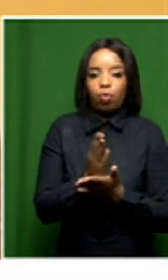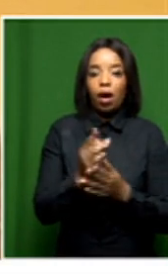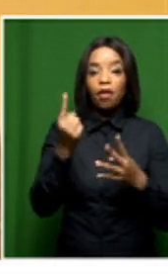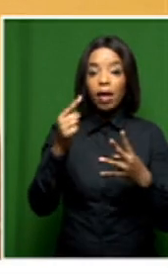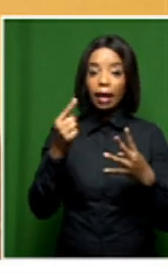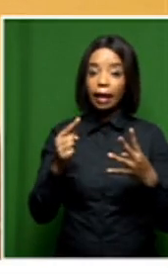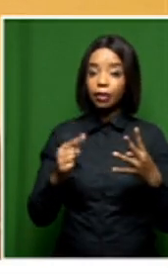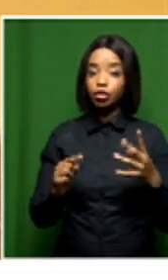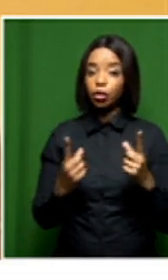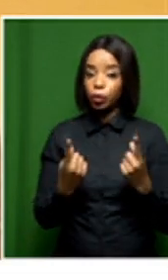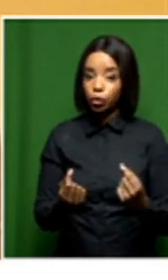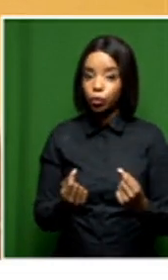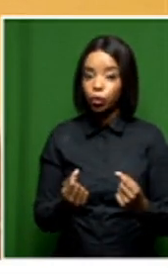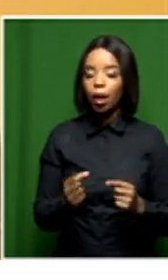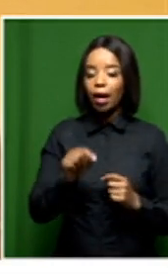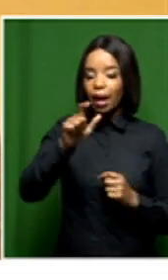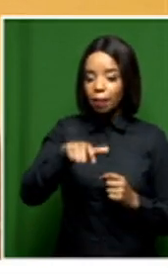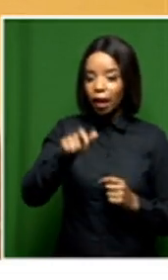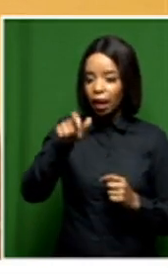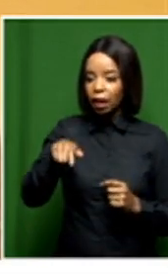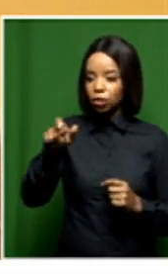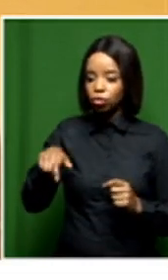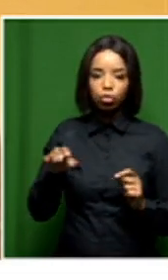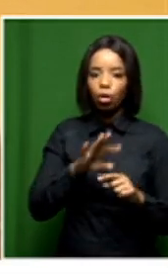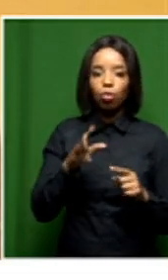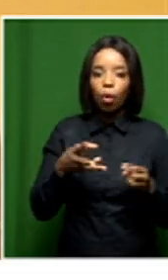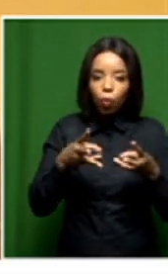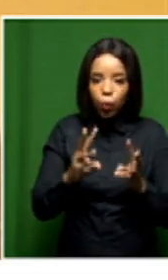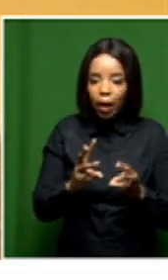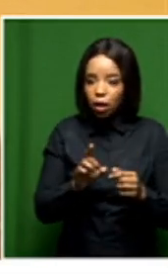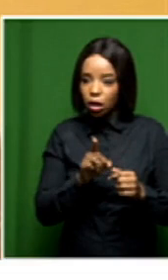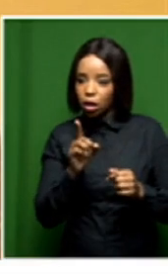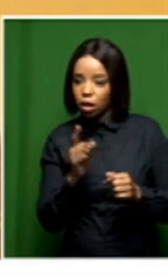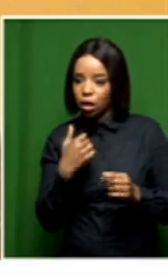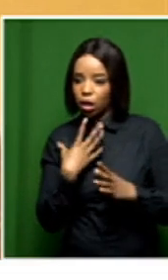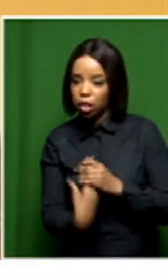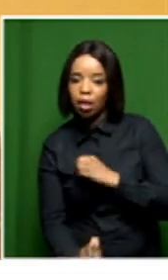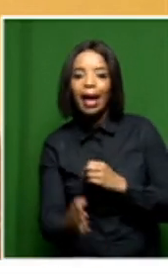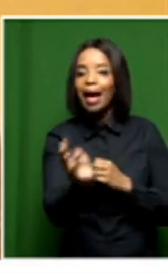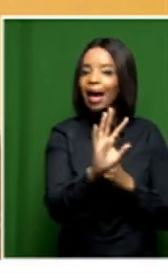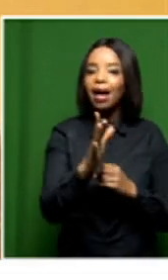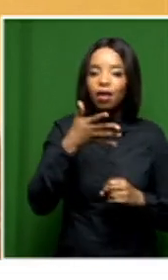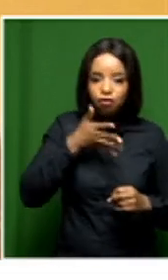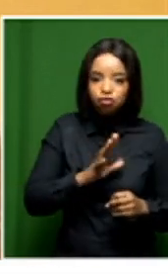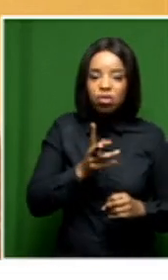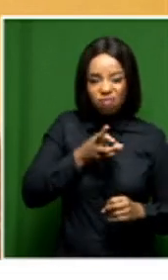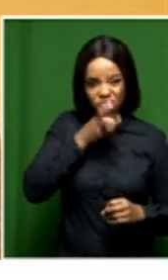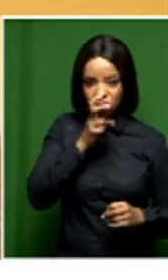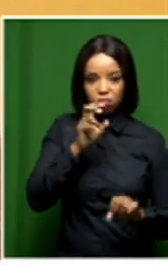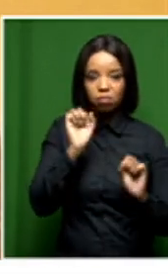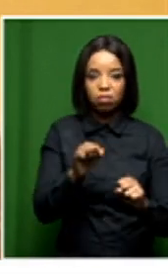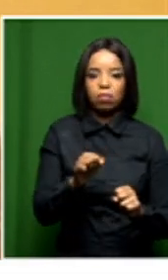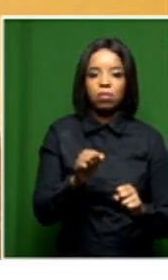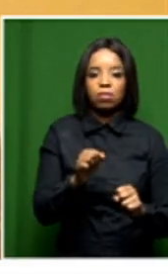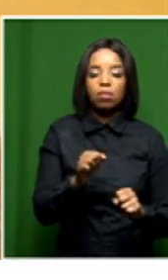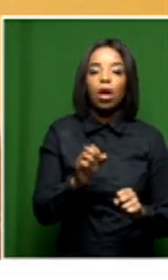not necessarily have a crack where they are going to go through. We need to make sure that it's watertight. Hence, we are appealing to the